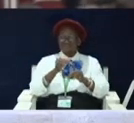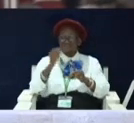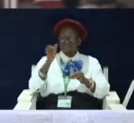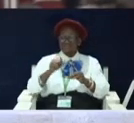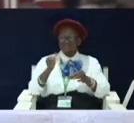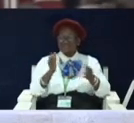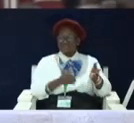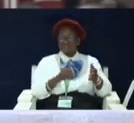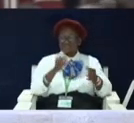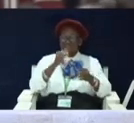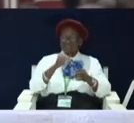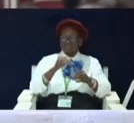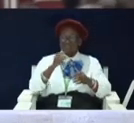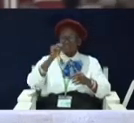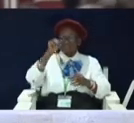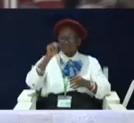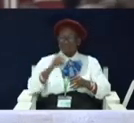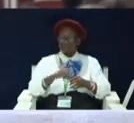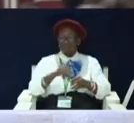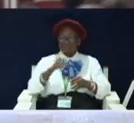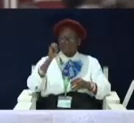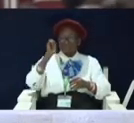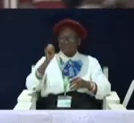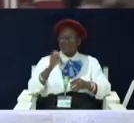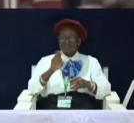carried him in, he walked out.